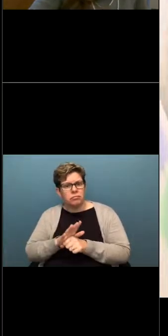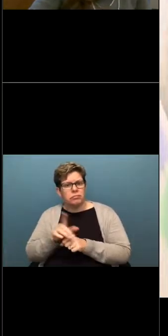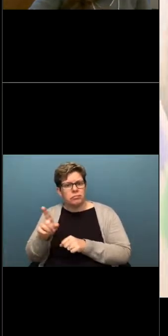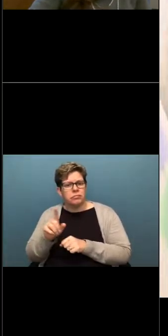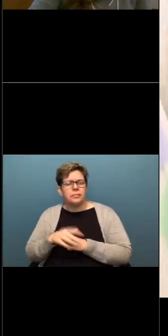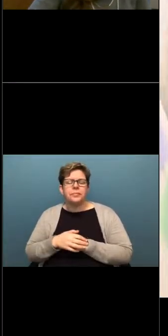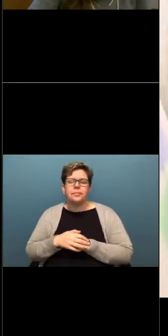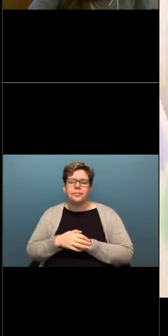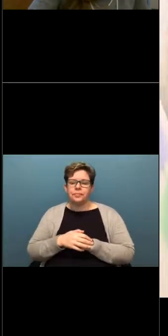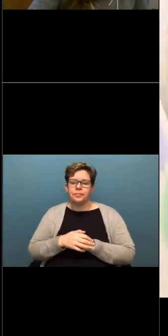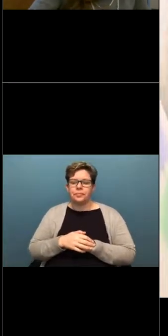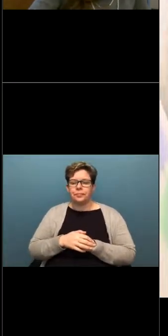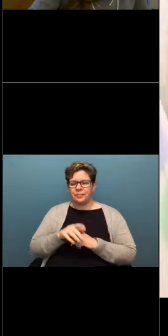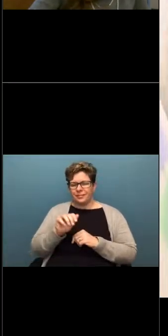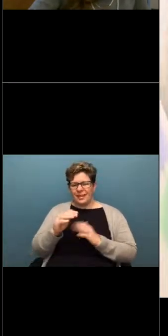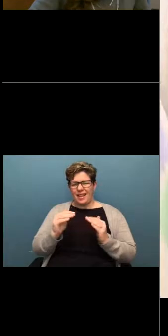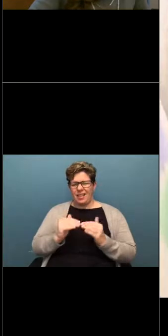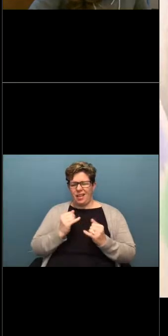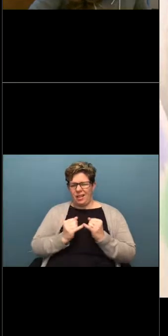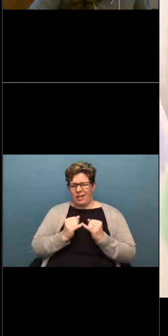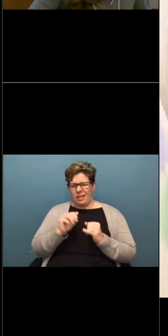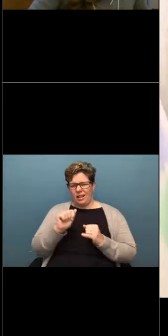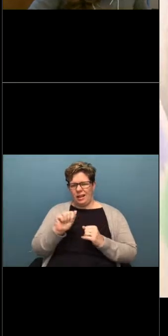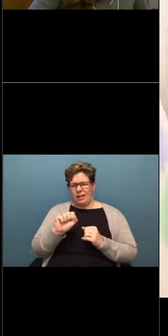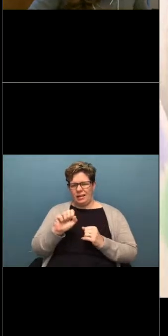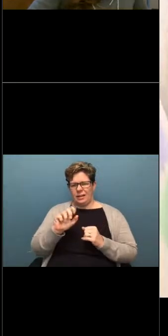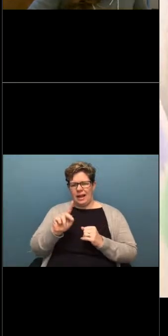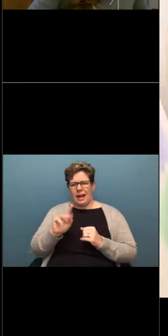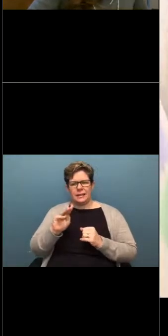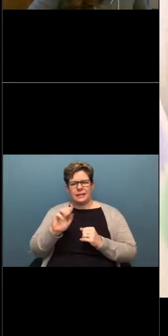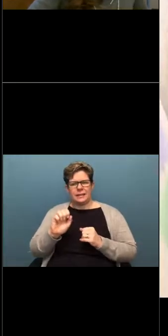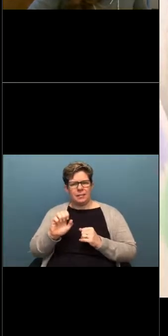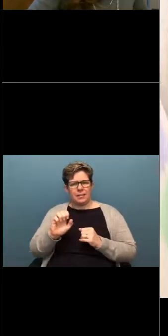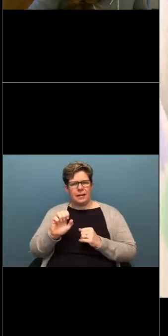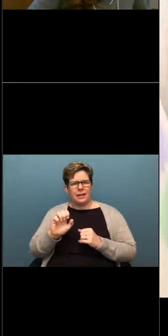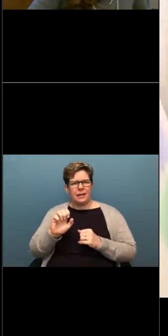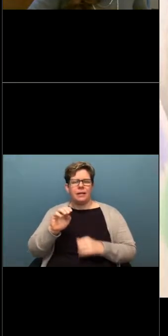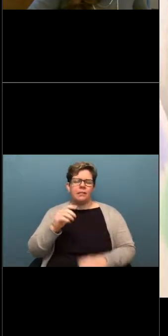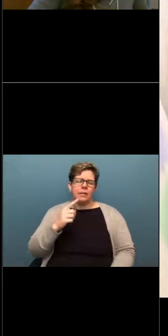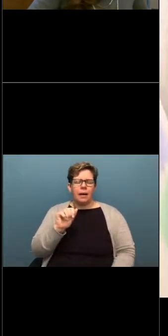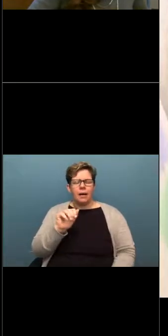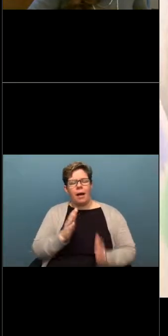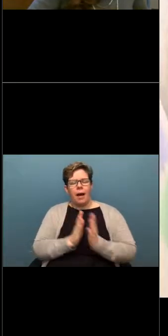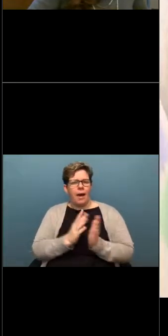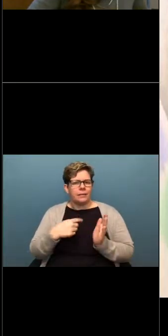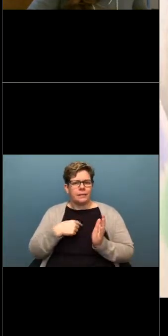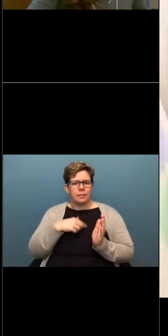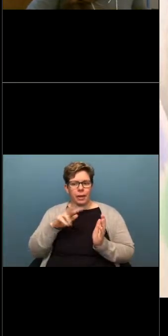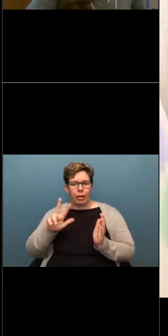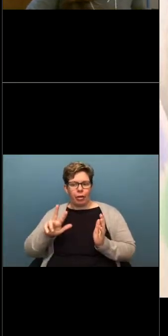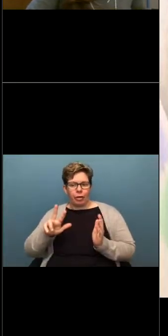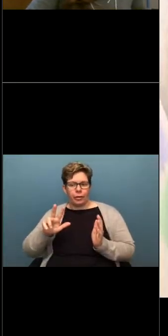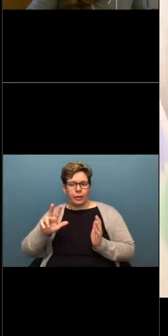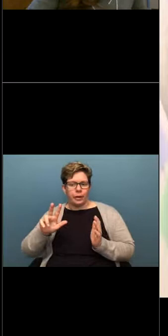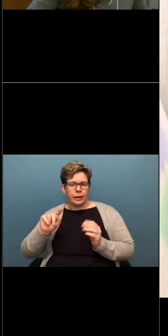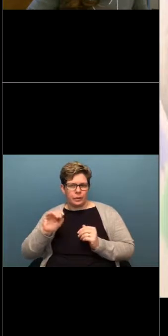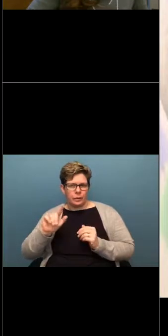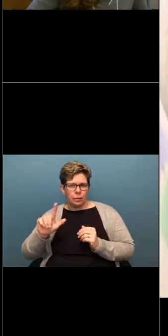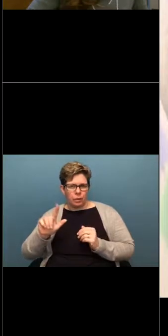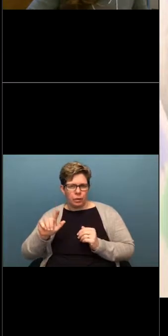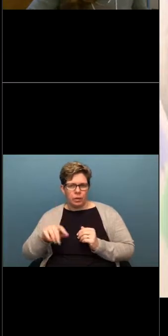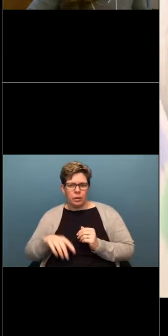The Ask Me 3 tool, kind of going back to that why, but this is a great tool and very simple and easy to remember. Things like,